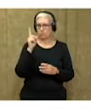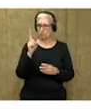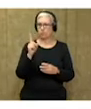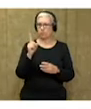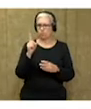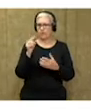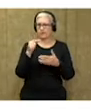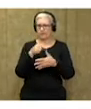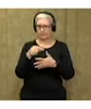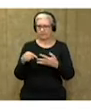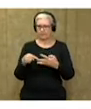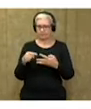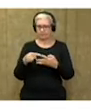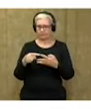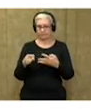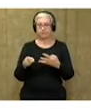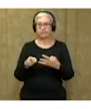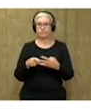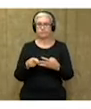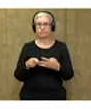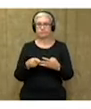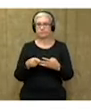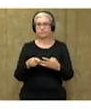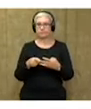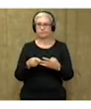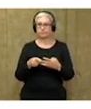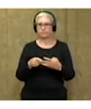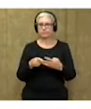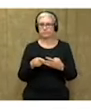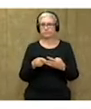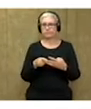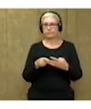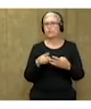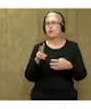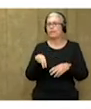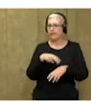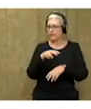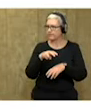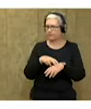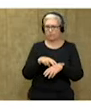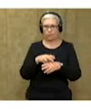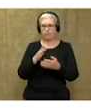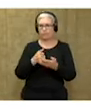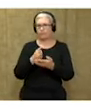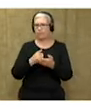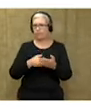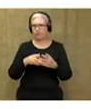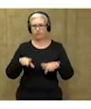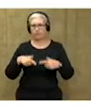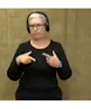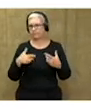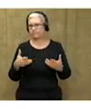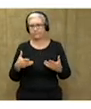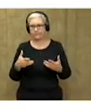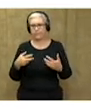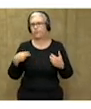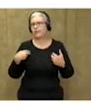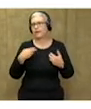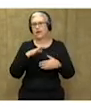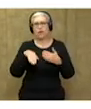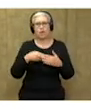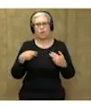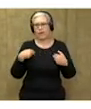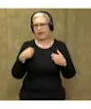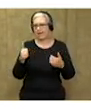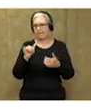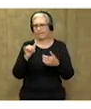conflict resolution. The second one is we want you to understand that conflict is a normal part of life. All of us have disagreements at different